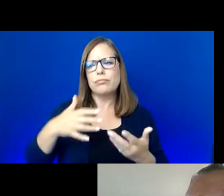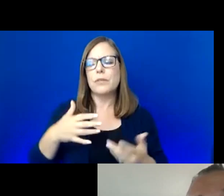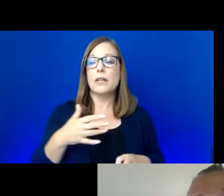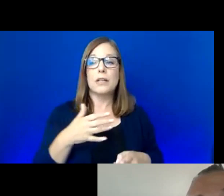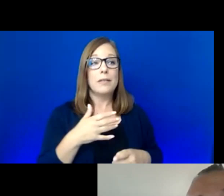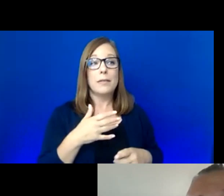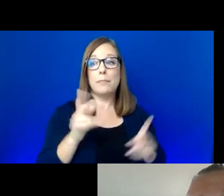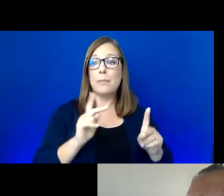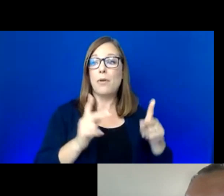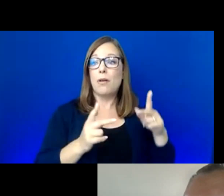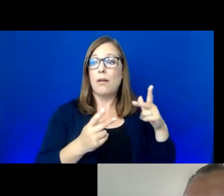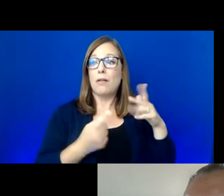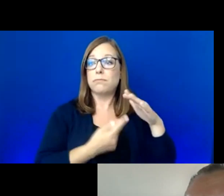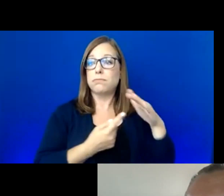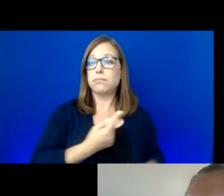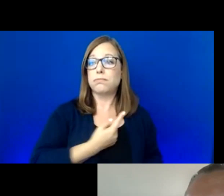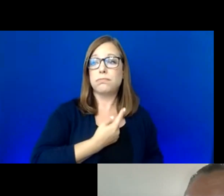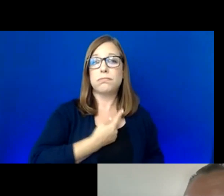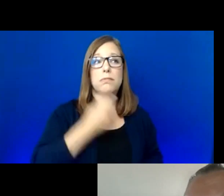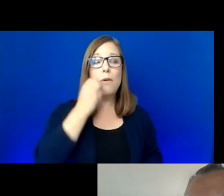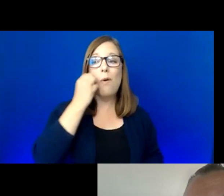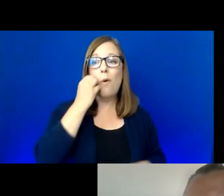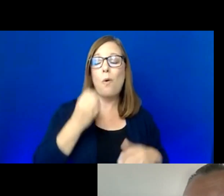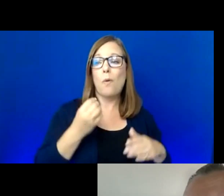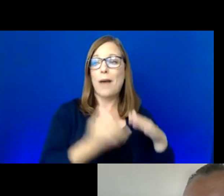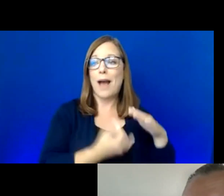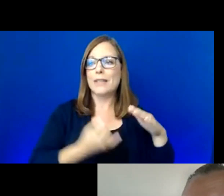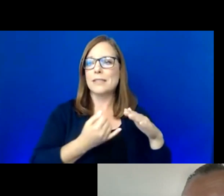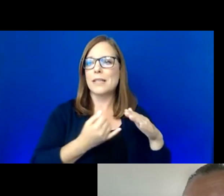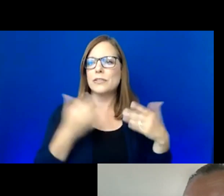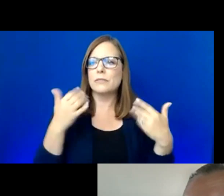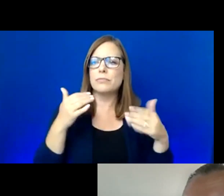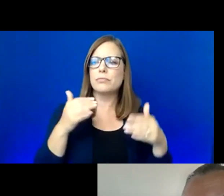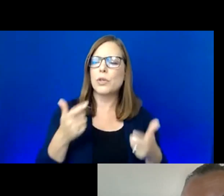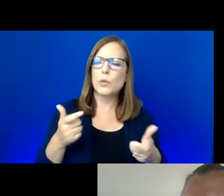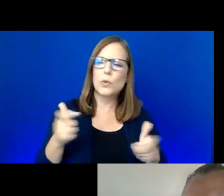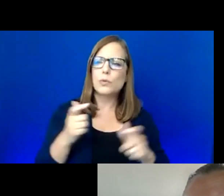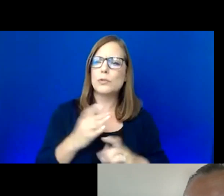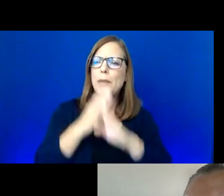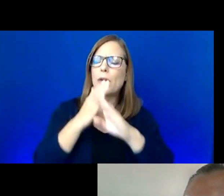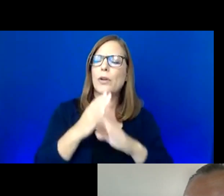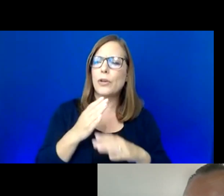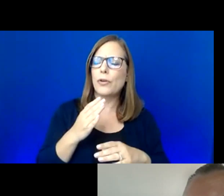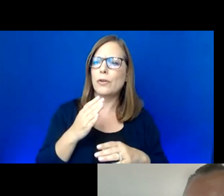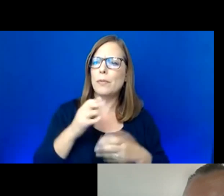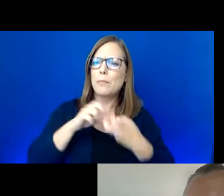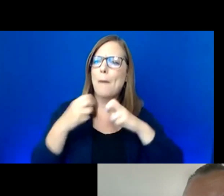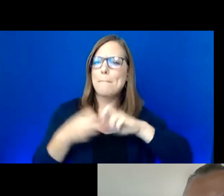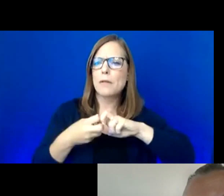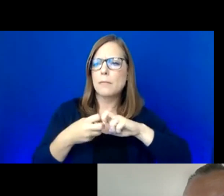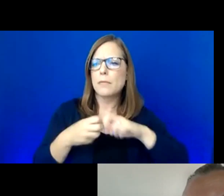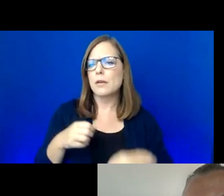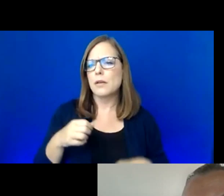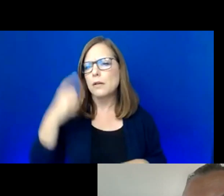such a significant issue and barrier, particularly during COVID, for our